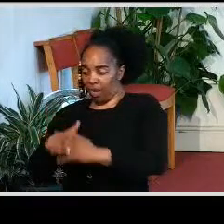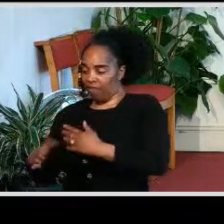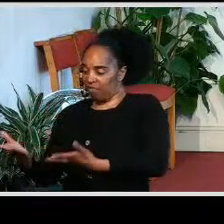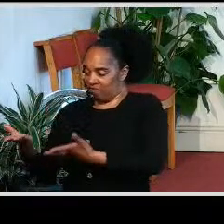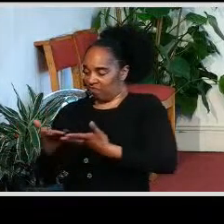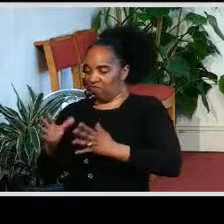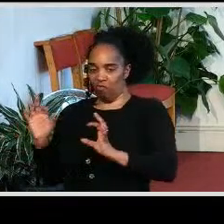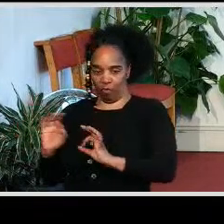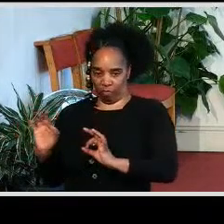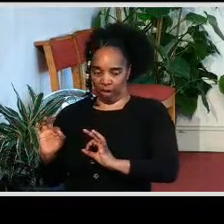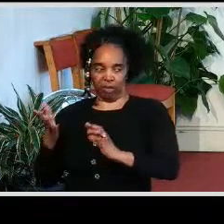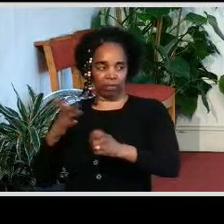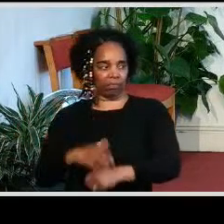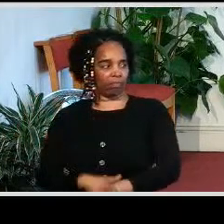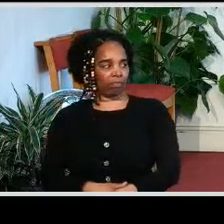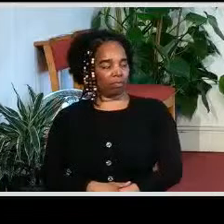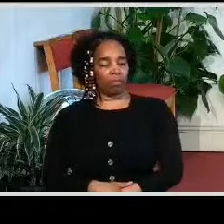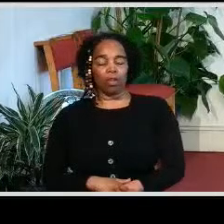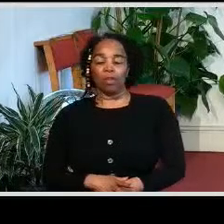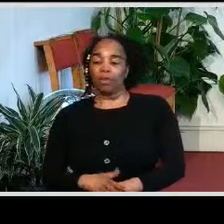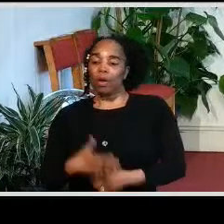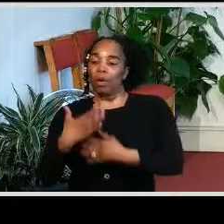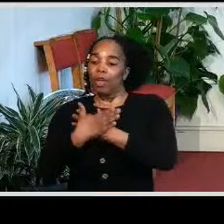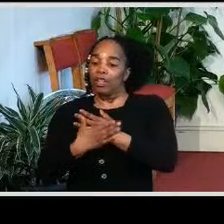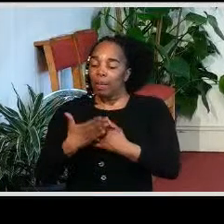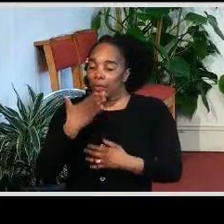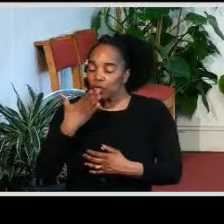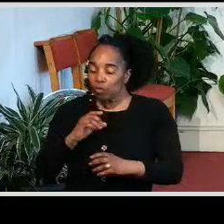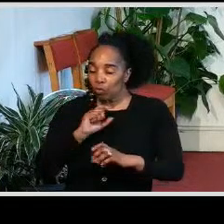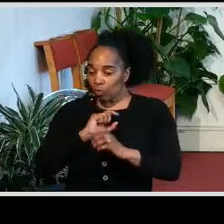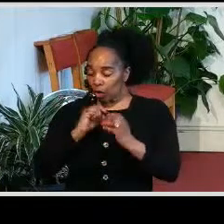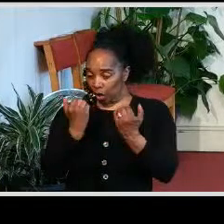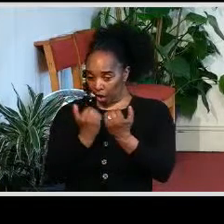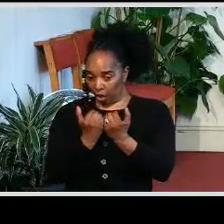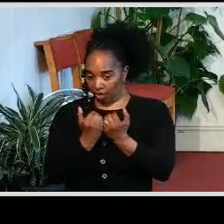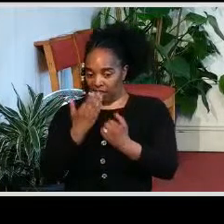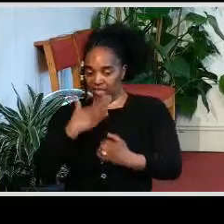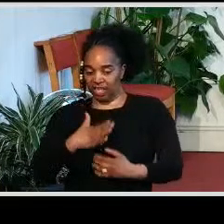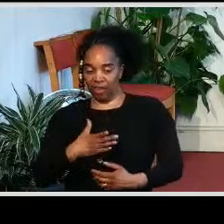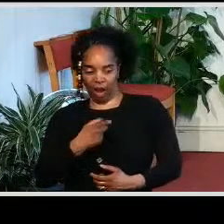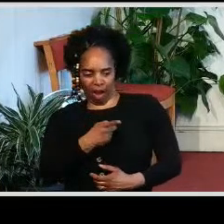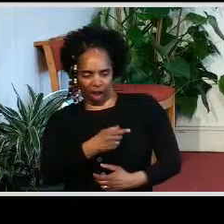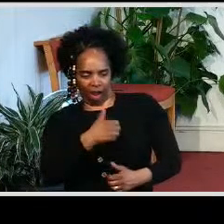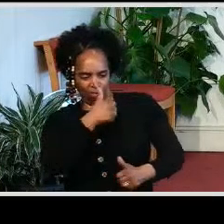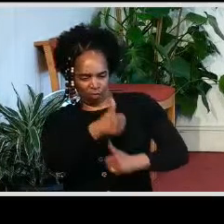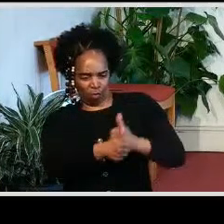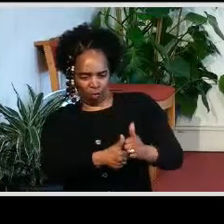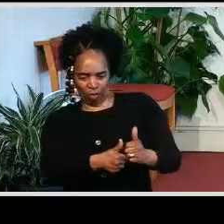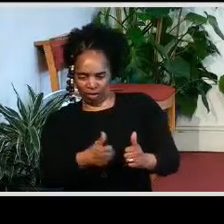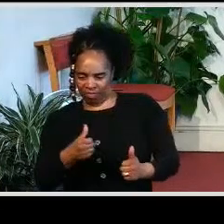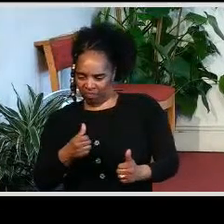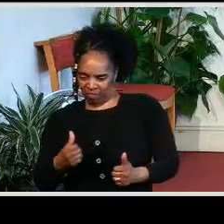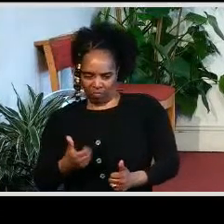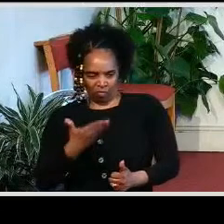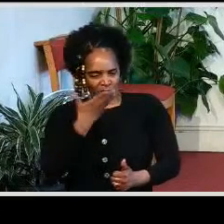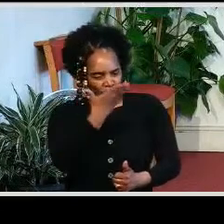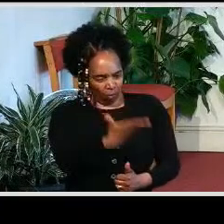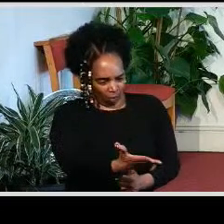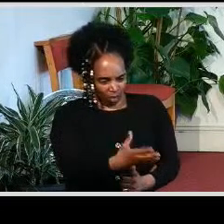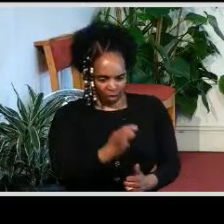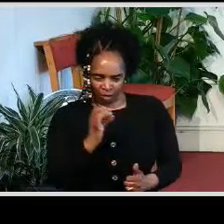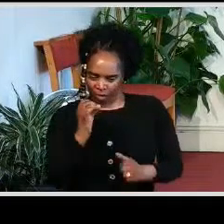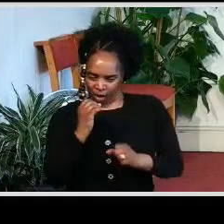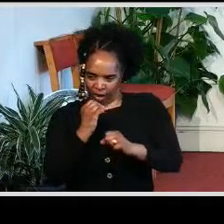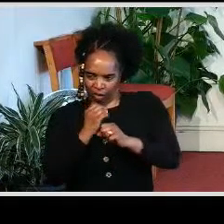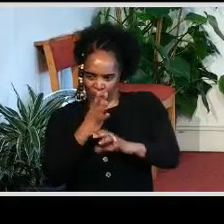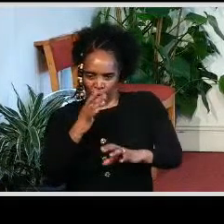with that. Again, in our Sabbath school class, this is what we should be doing. Reward those who can sit through the class for a good time